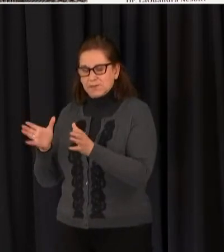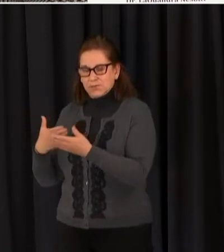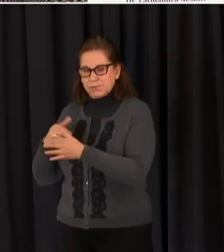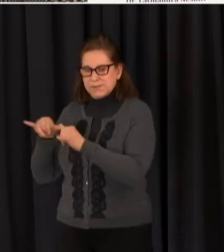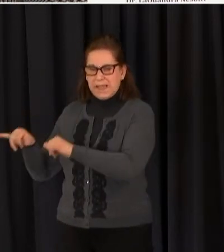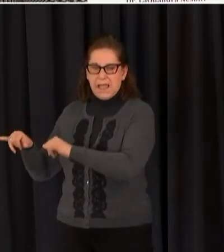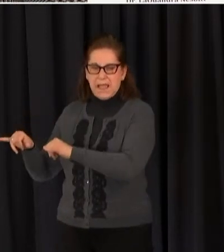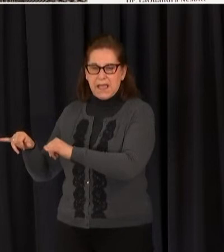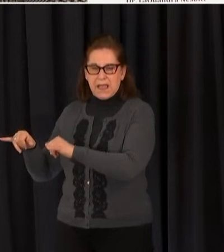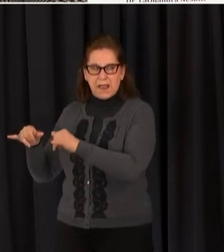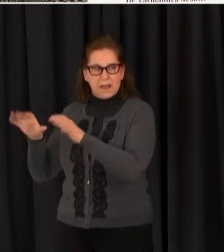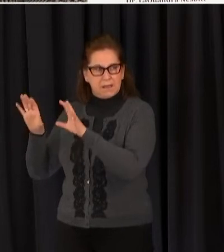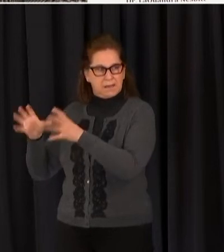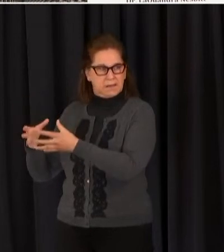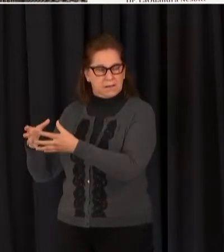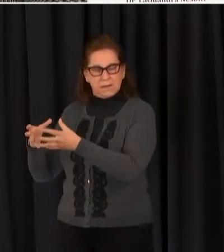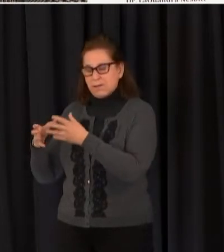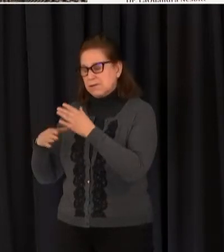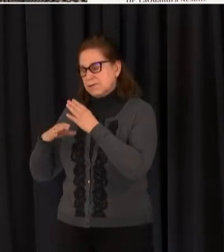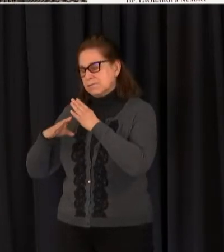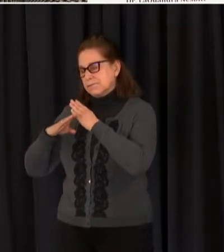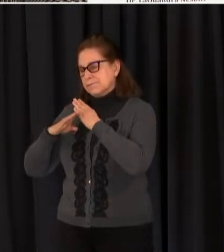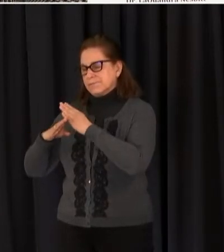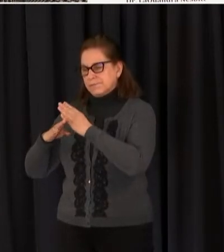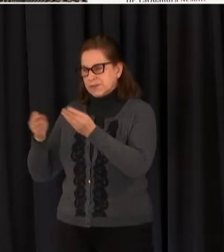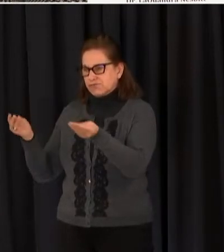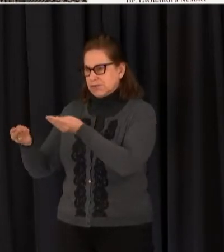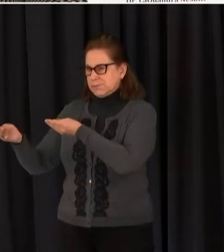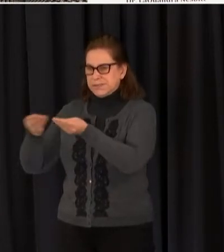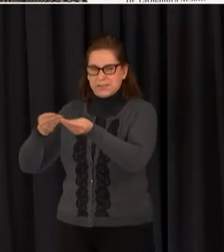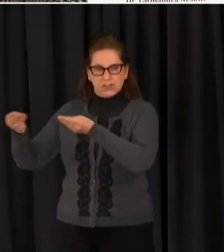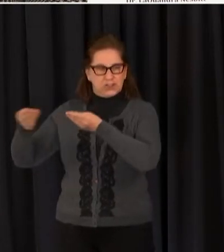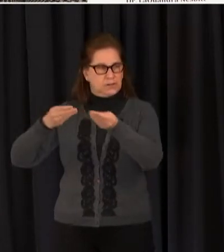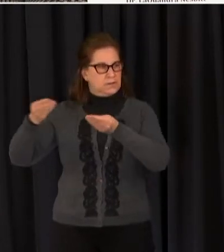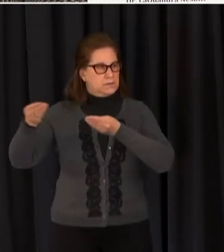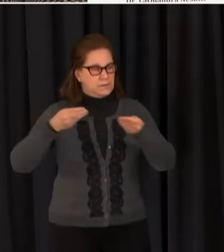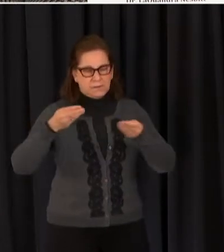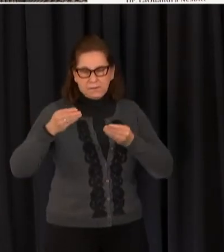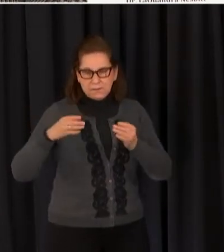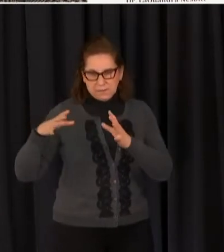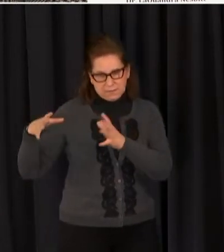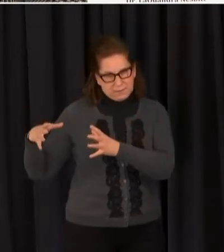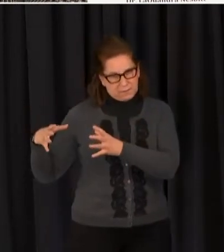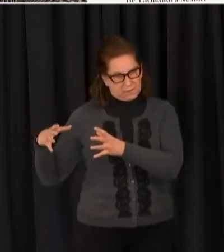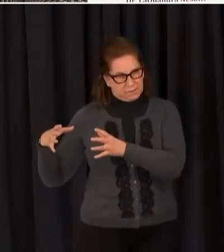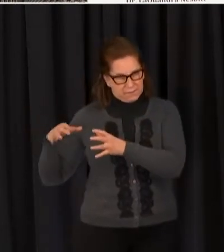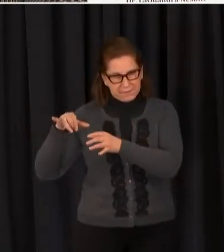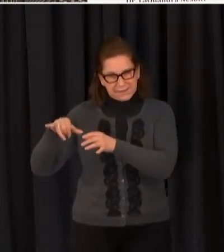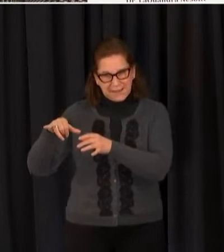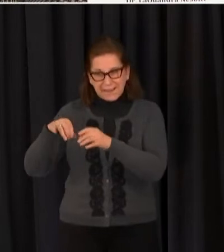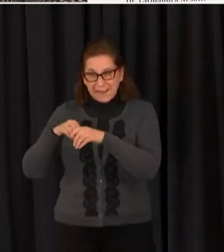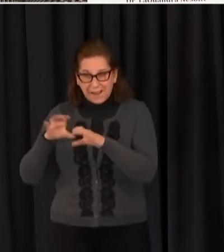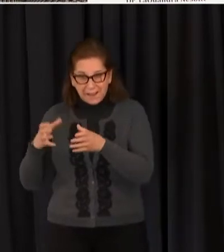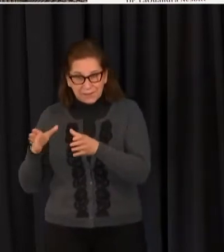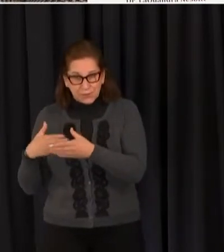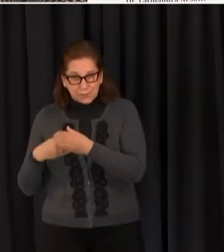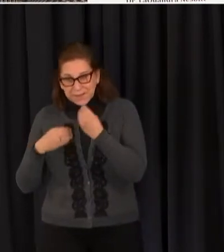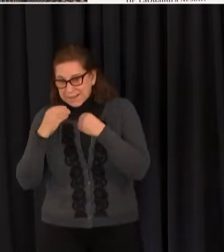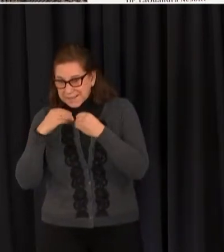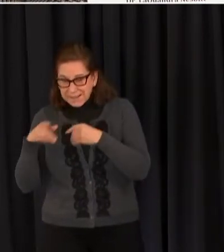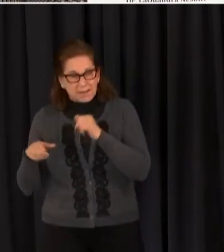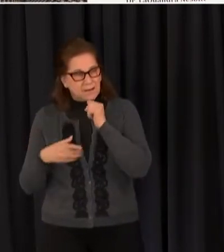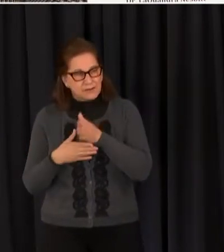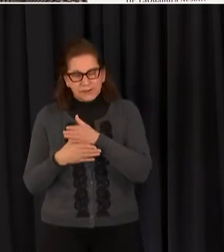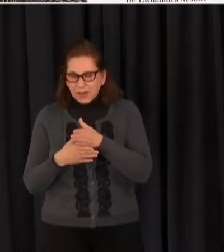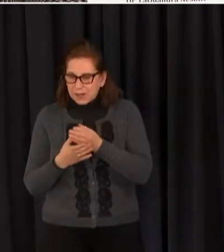in small spaces, and then also recommending that we do our best job not to share